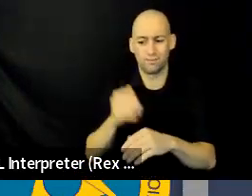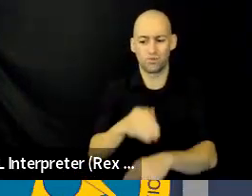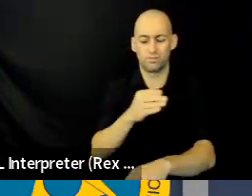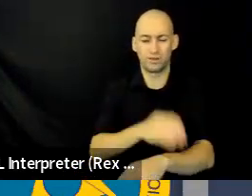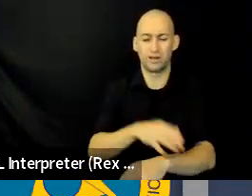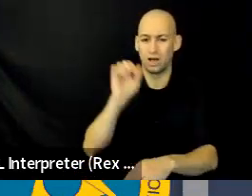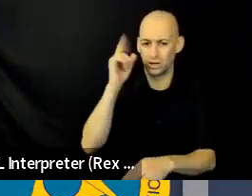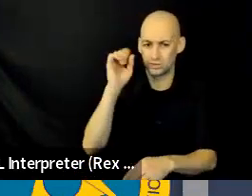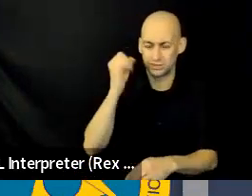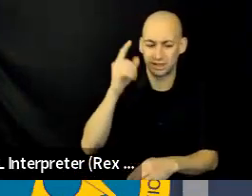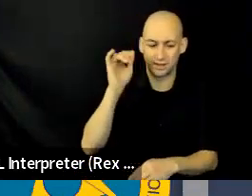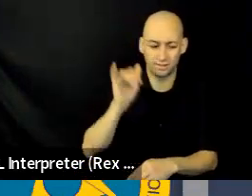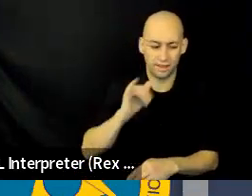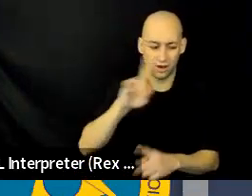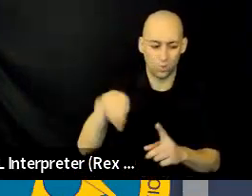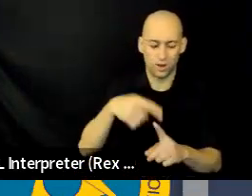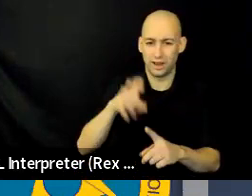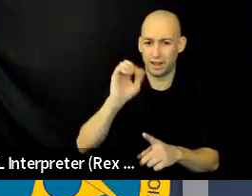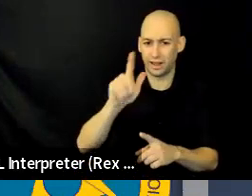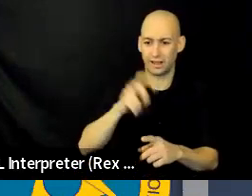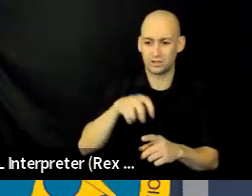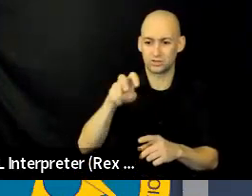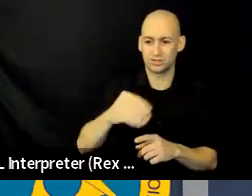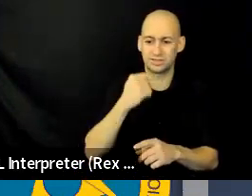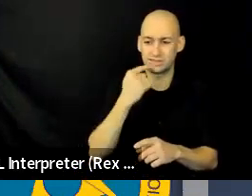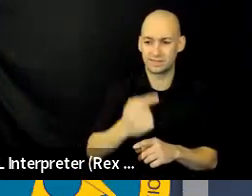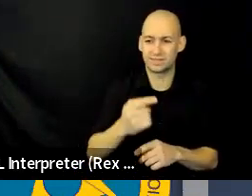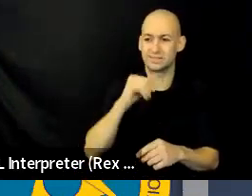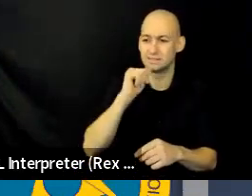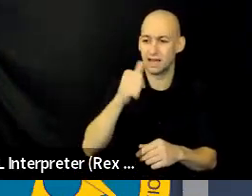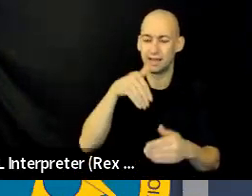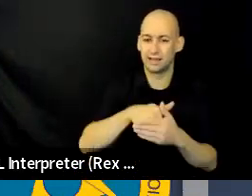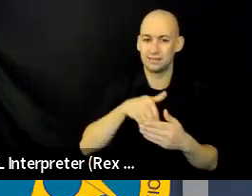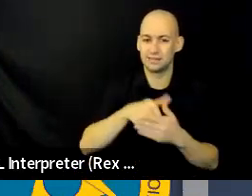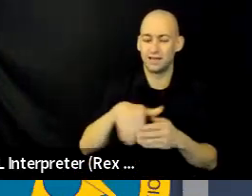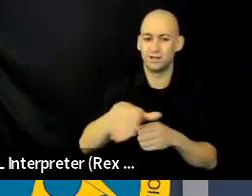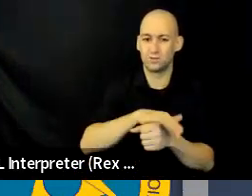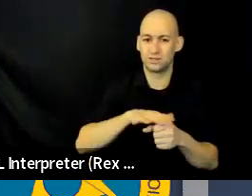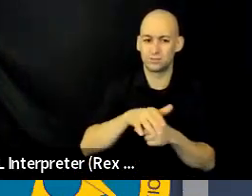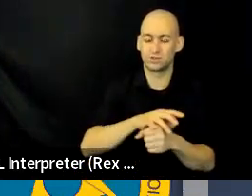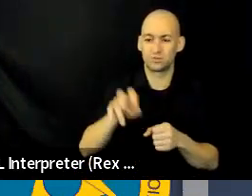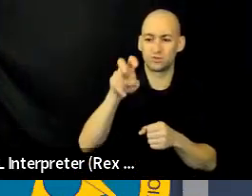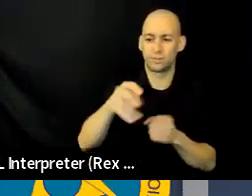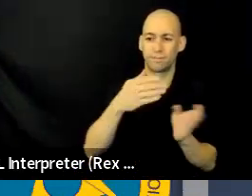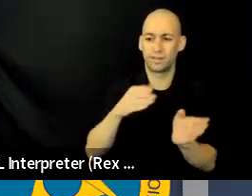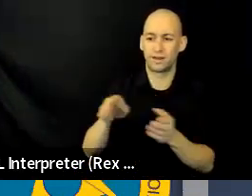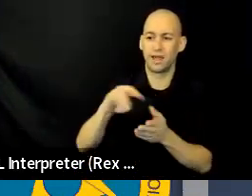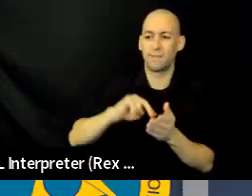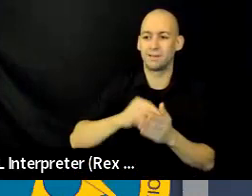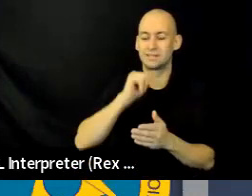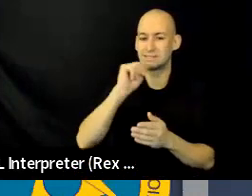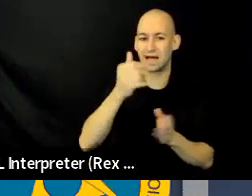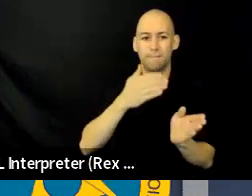that when Caltrans says it is not in the regional transportation plan, that means it is not planned for the next 20